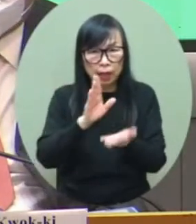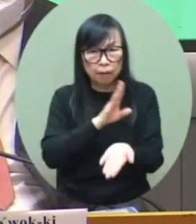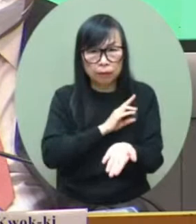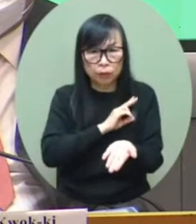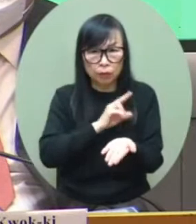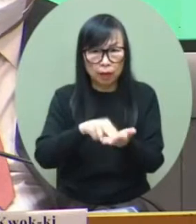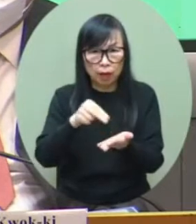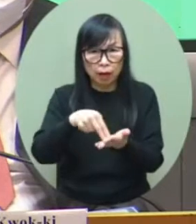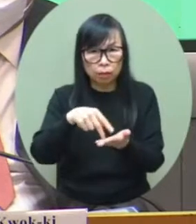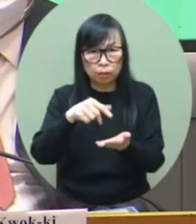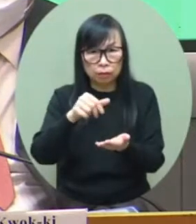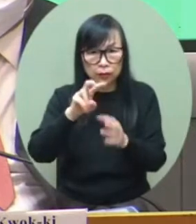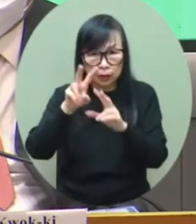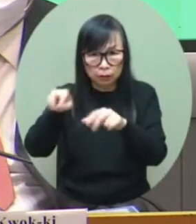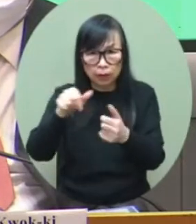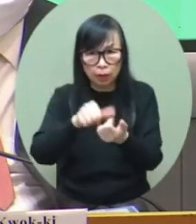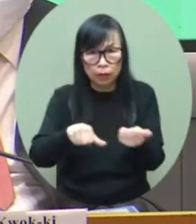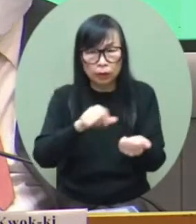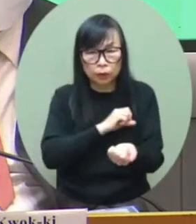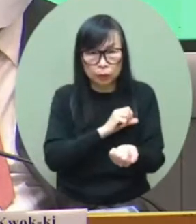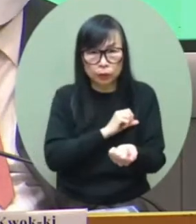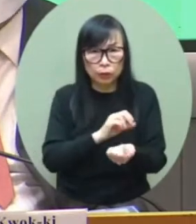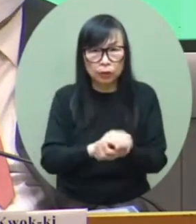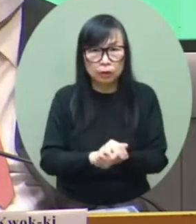and agree with my position.